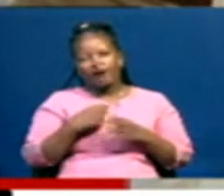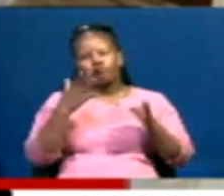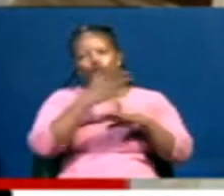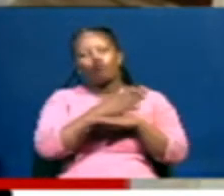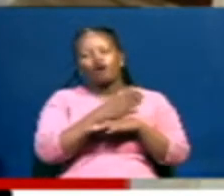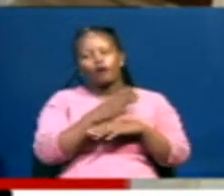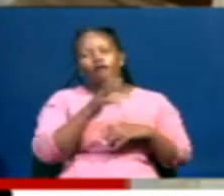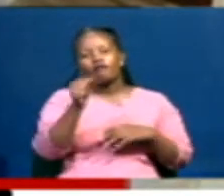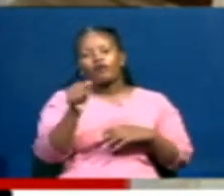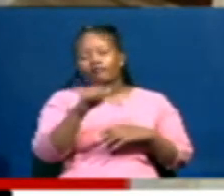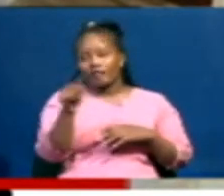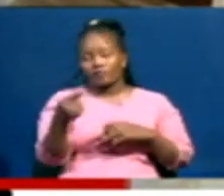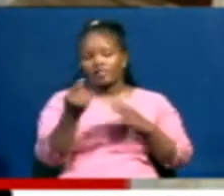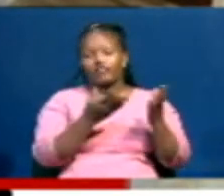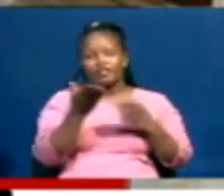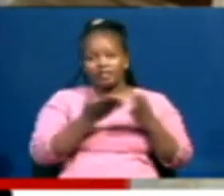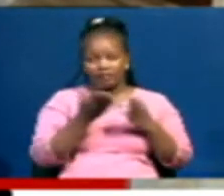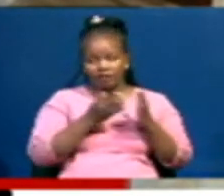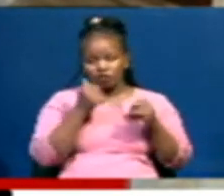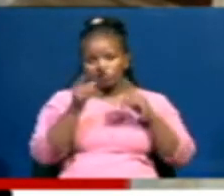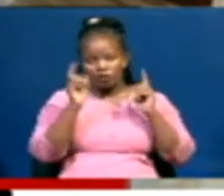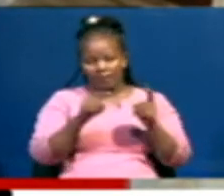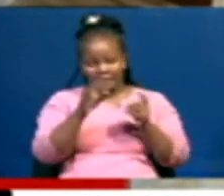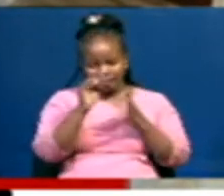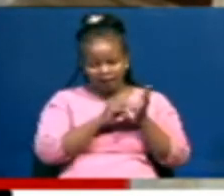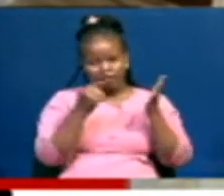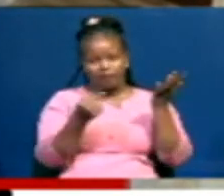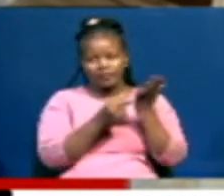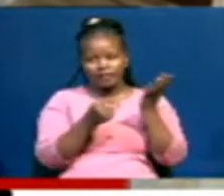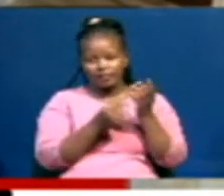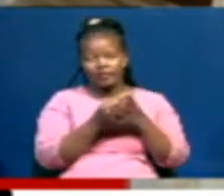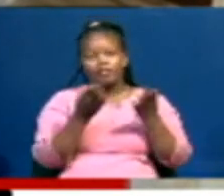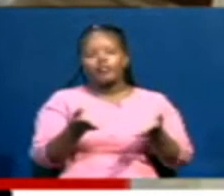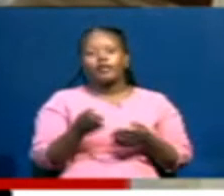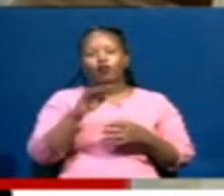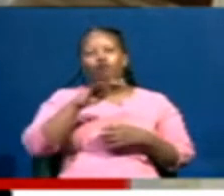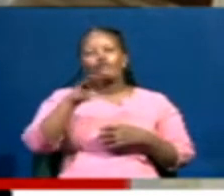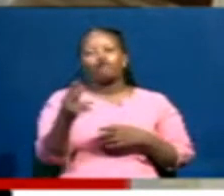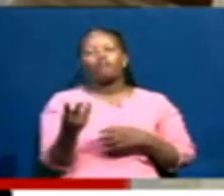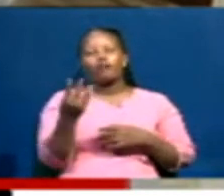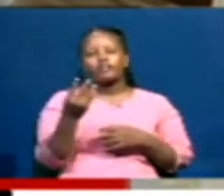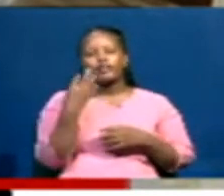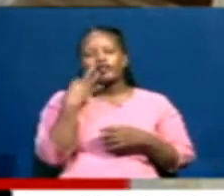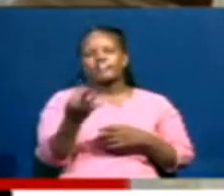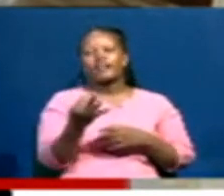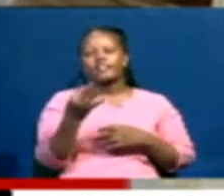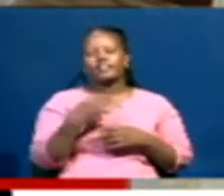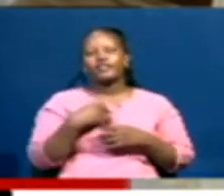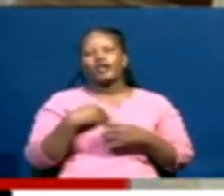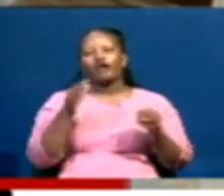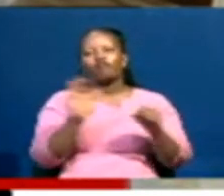that need to be digitized. As of now, over 4,300 are already digitized fully or partially, and